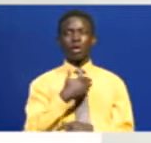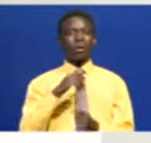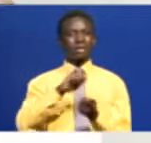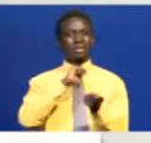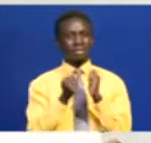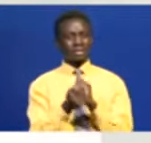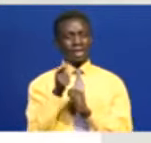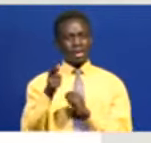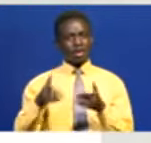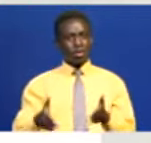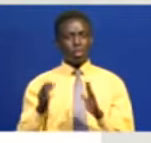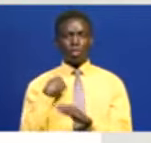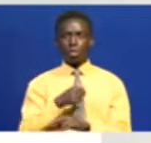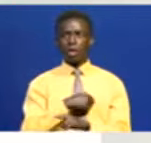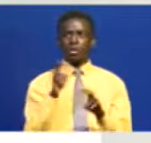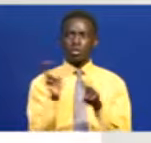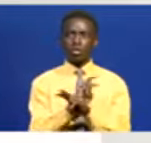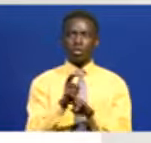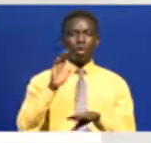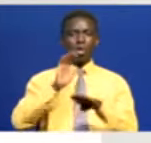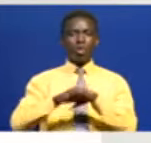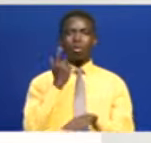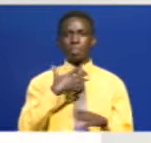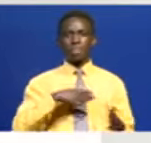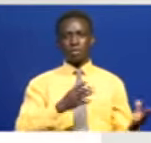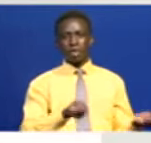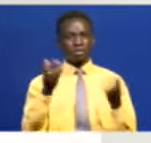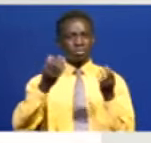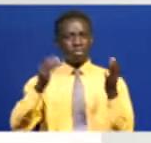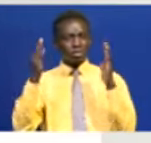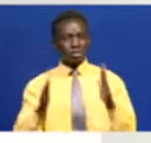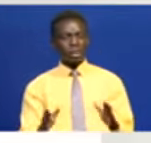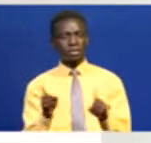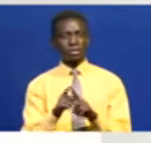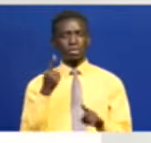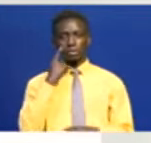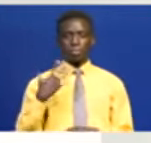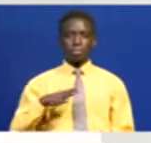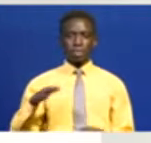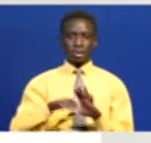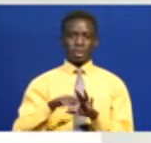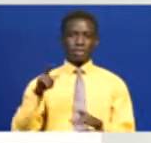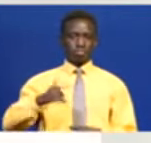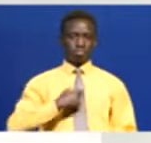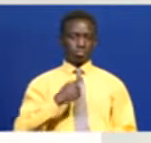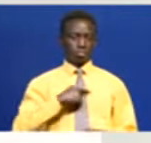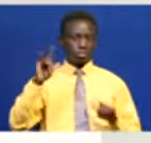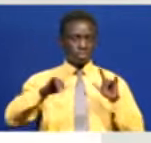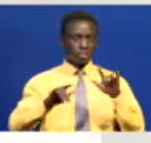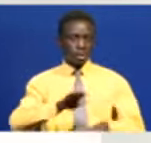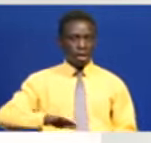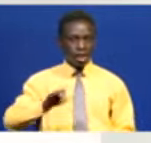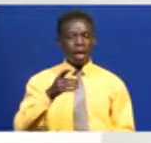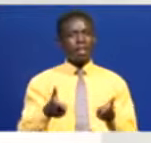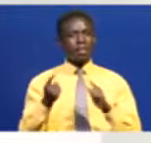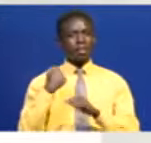Mm-hmm. We are looking at exporters, we are looking at people in the tourism sector. Let us go in mm-hmm. and be able to negotiate. Let us have a